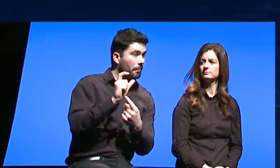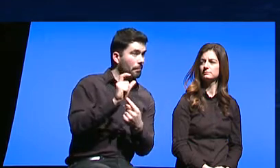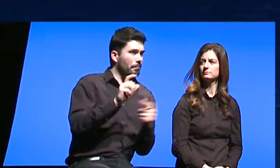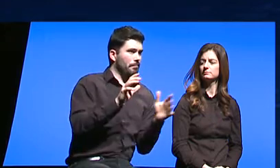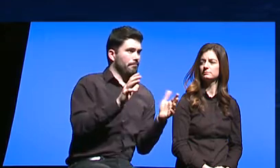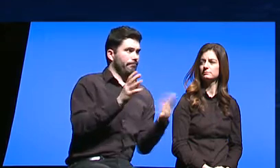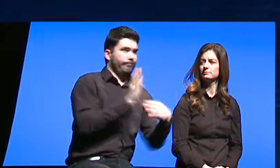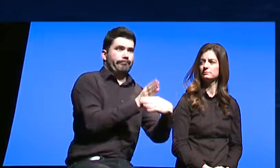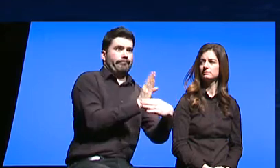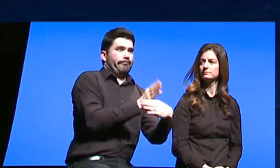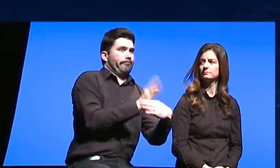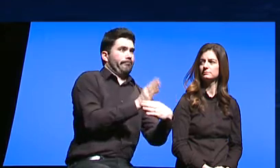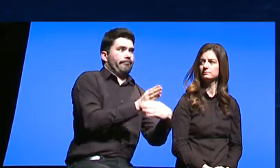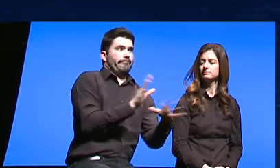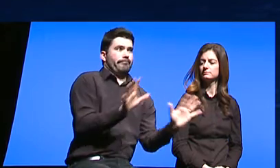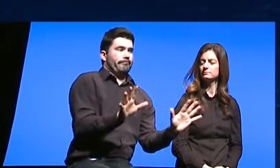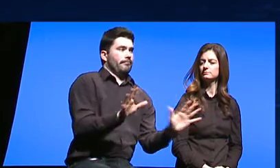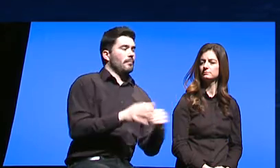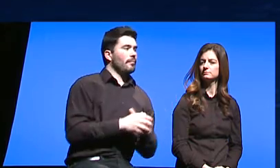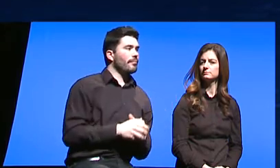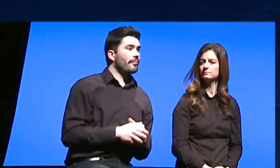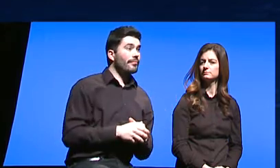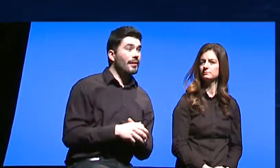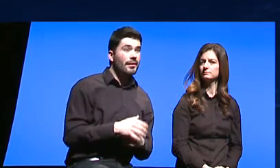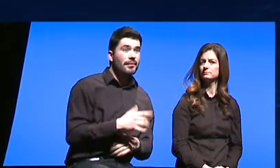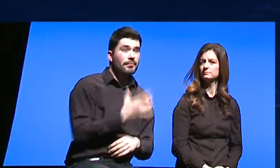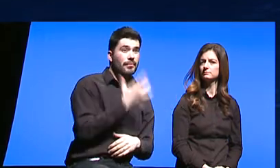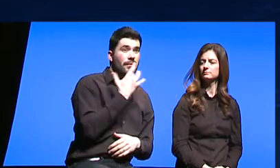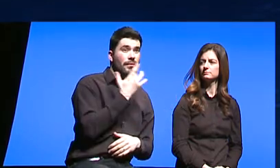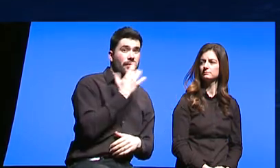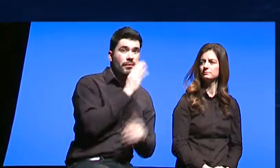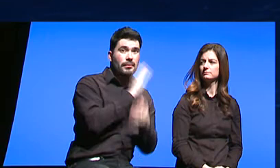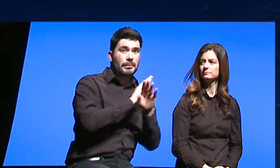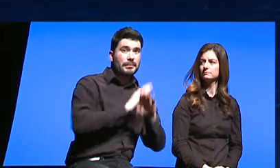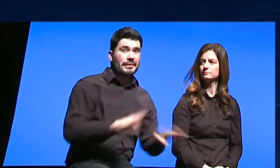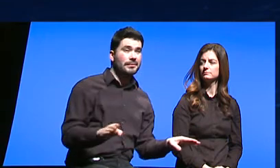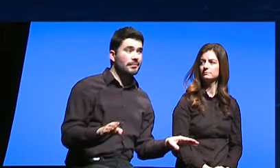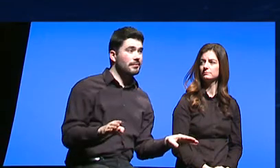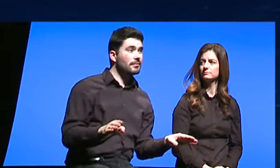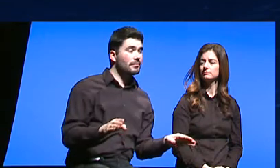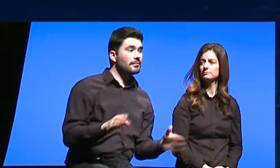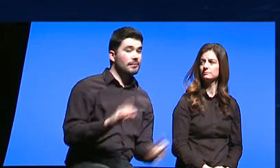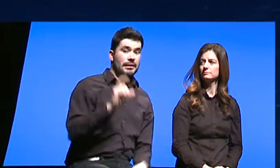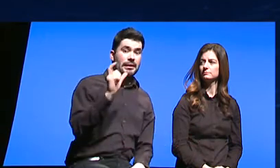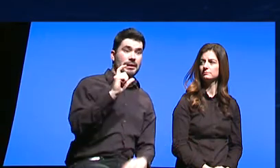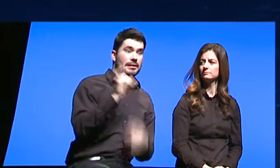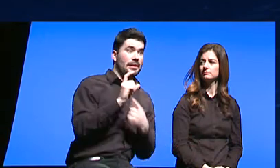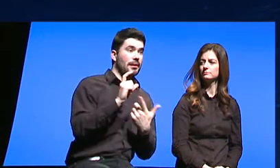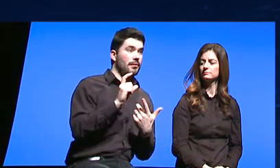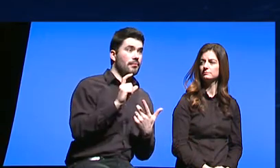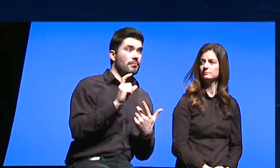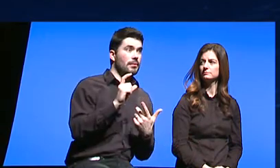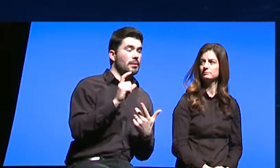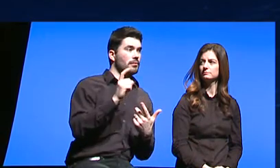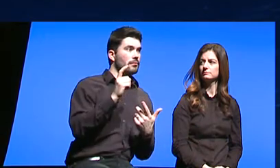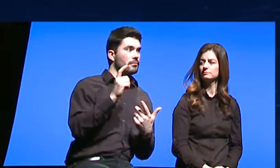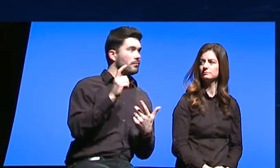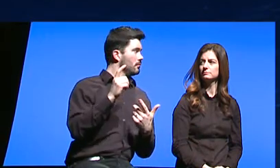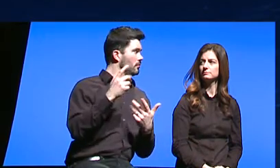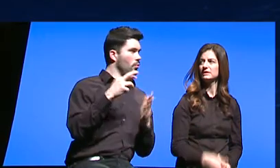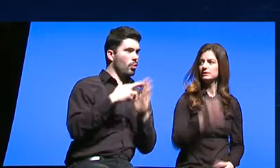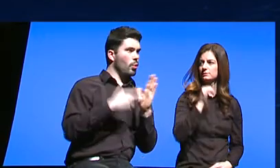moderates. They love peace. And Islam is, the ideals of Islam is not about, terrorism,